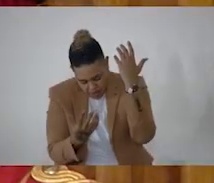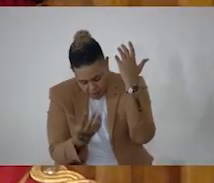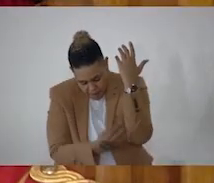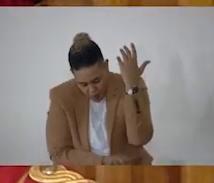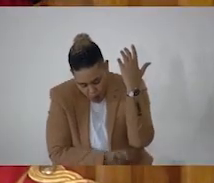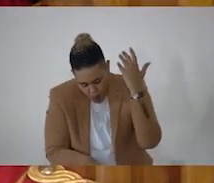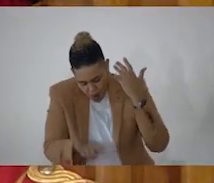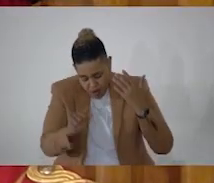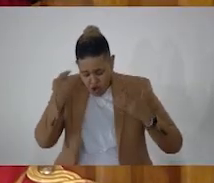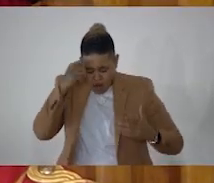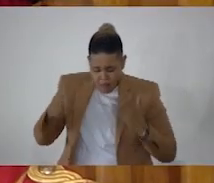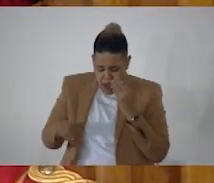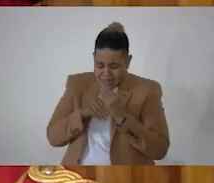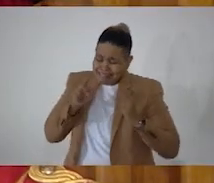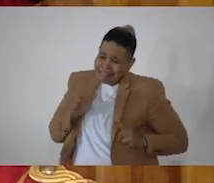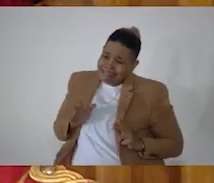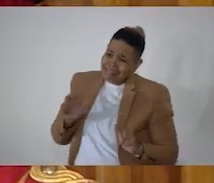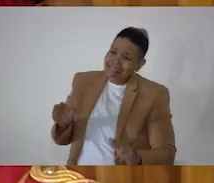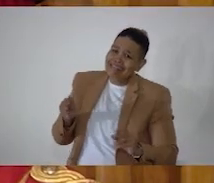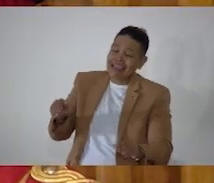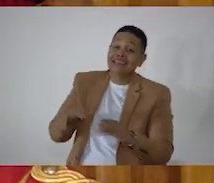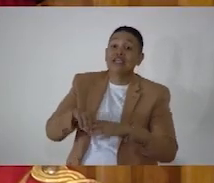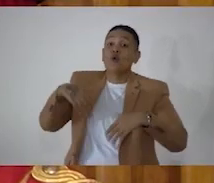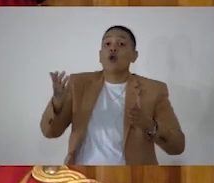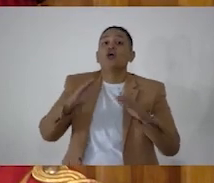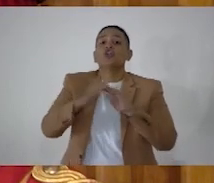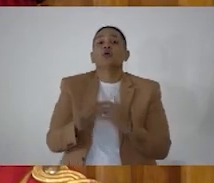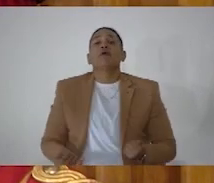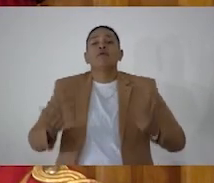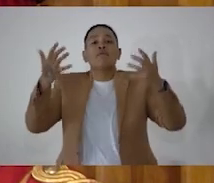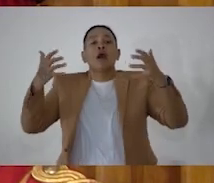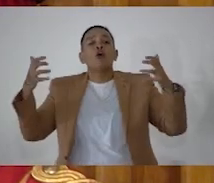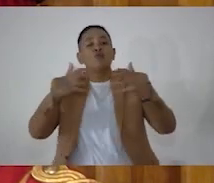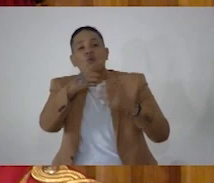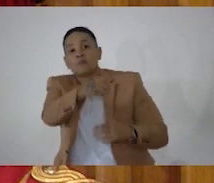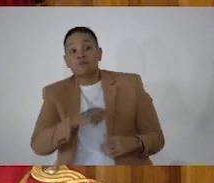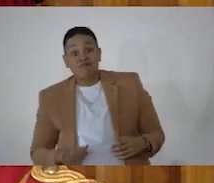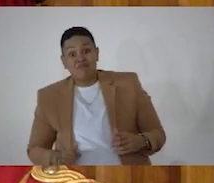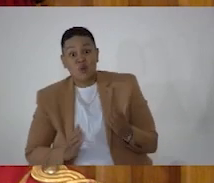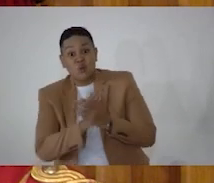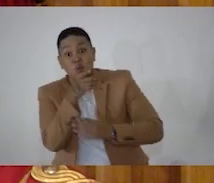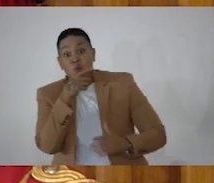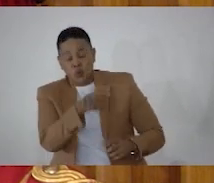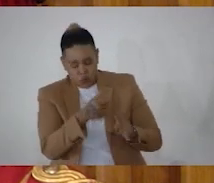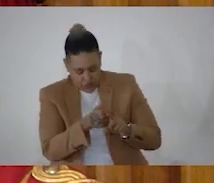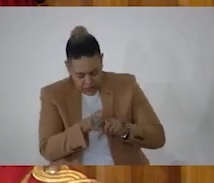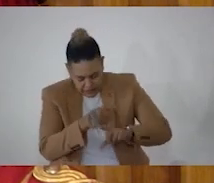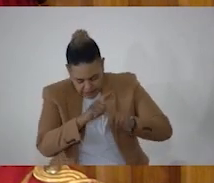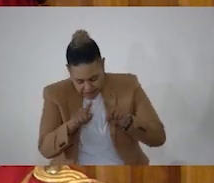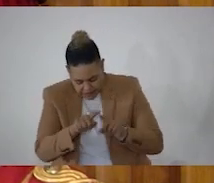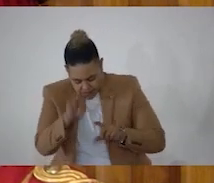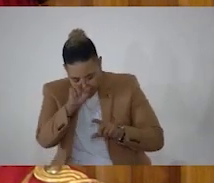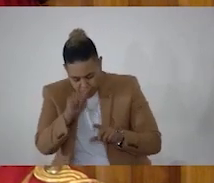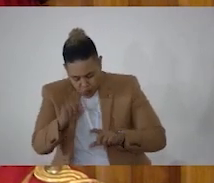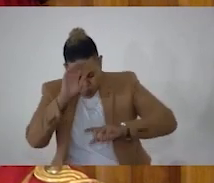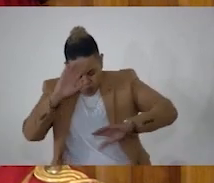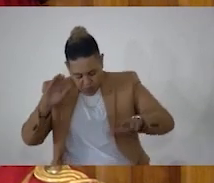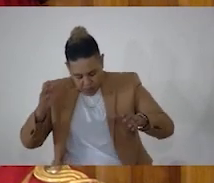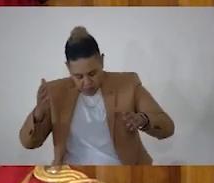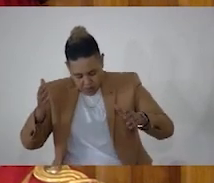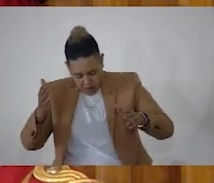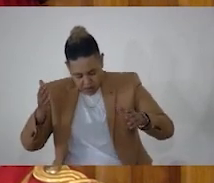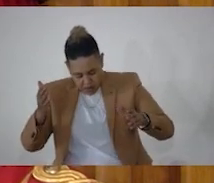The government is also investing in the Jamaica Fire Brigade. 2 ladder units will be